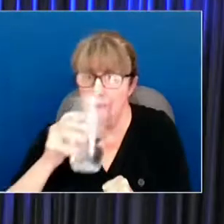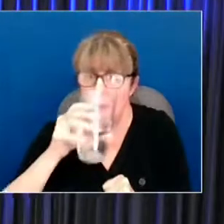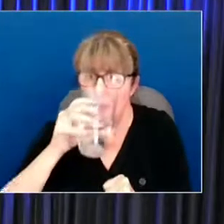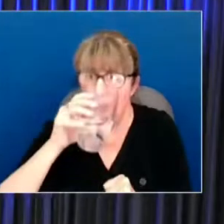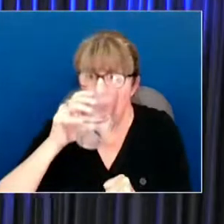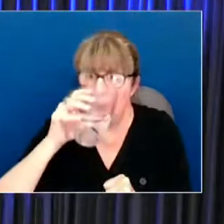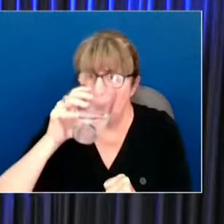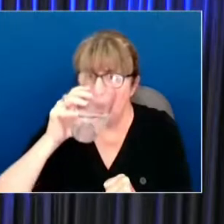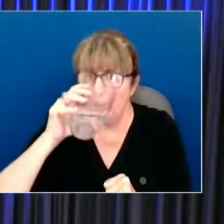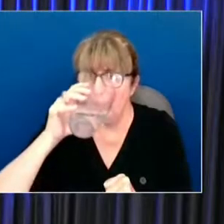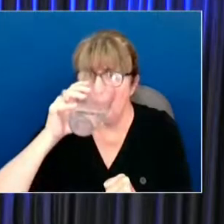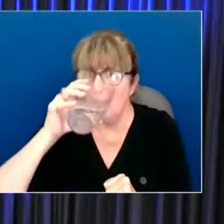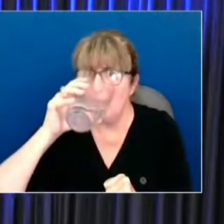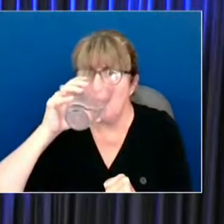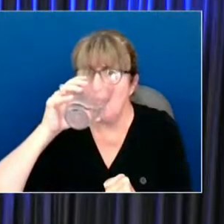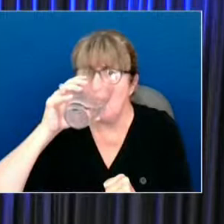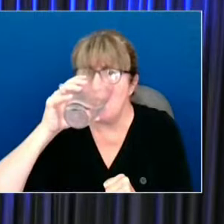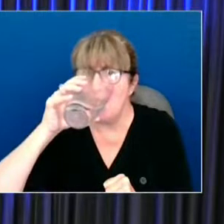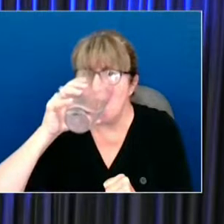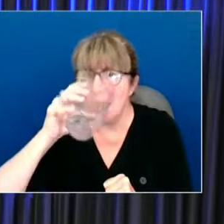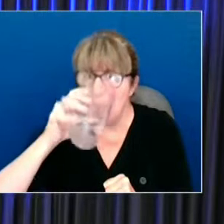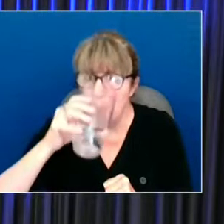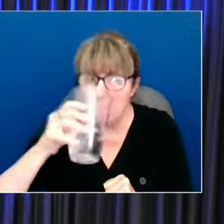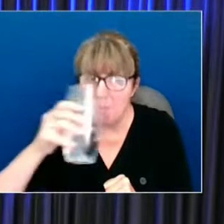There it is. Okay, I see it now.